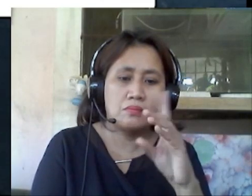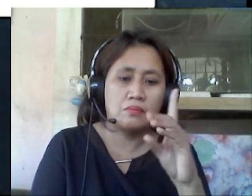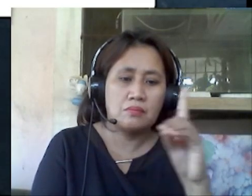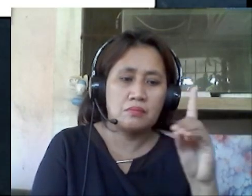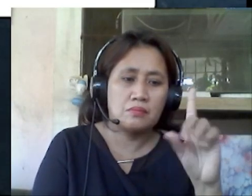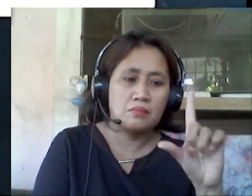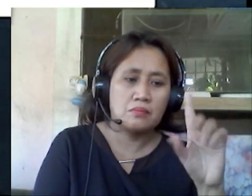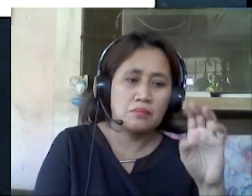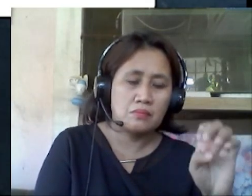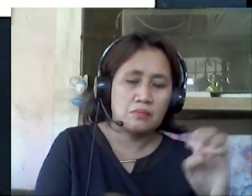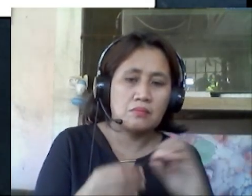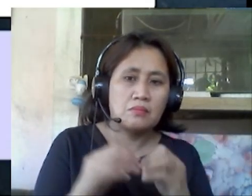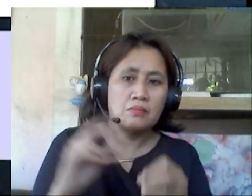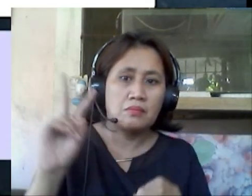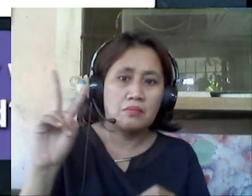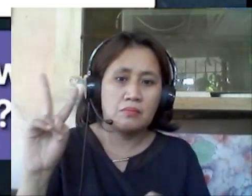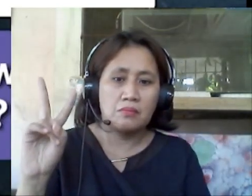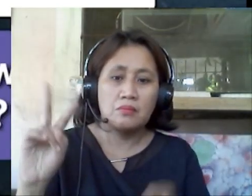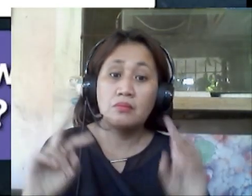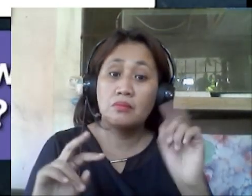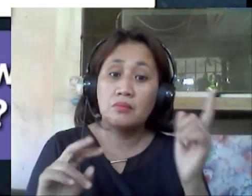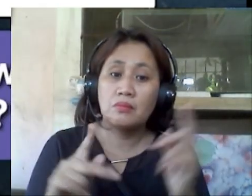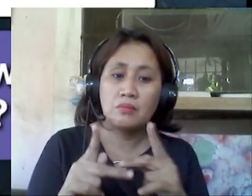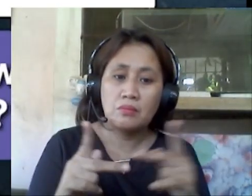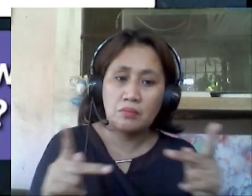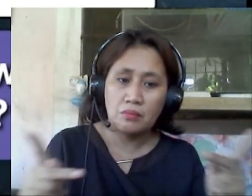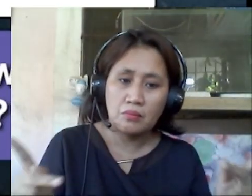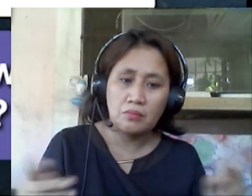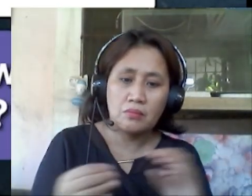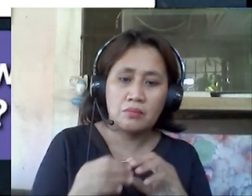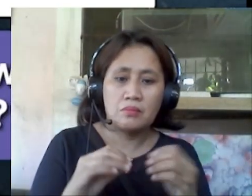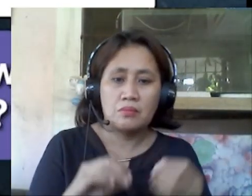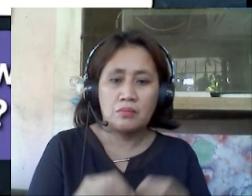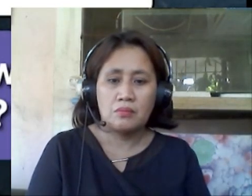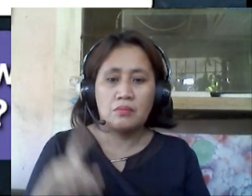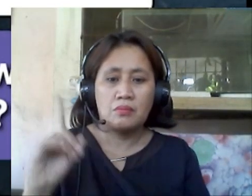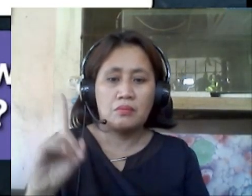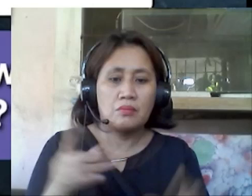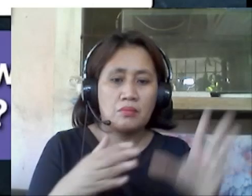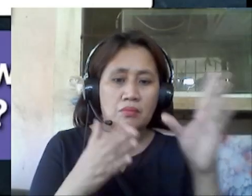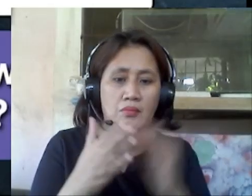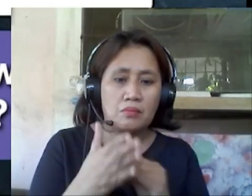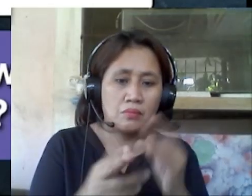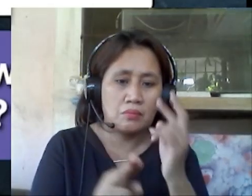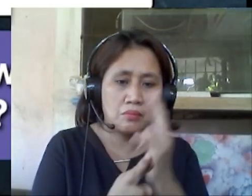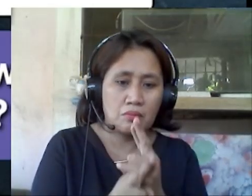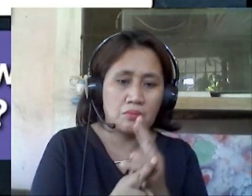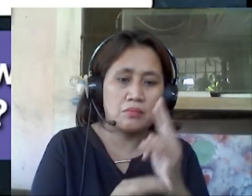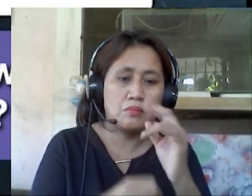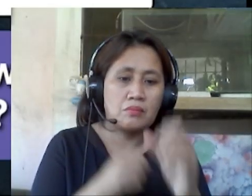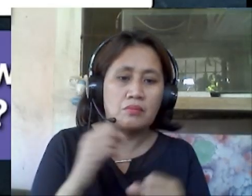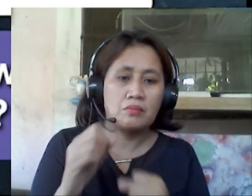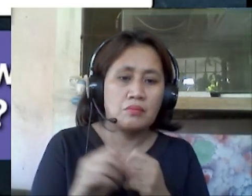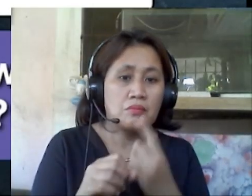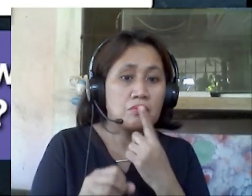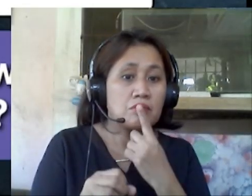Question number 2. In what paragraph number was the copyright year mentioned?